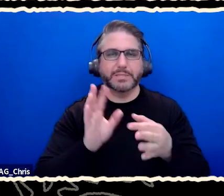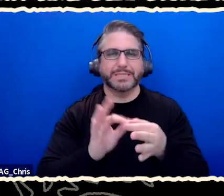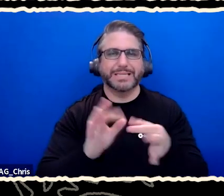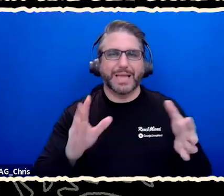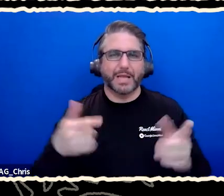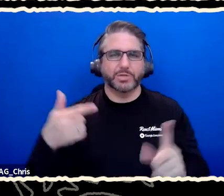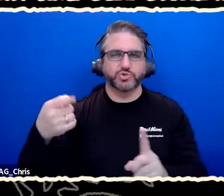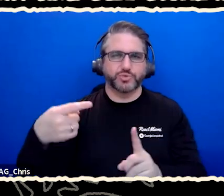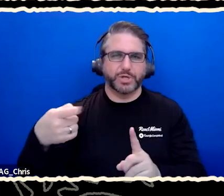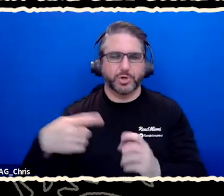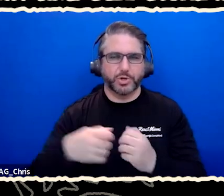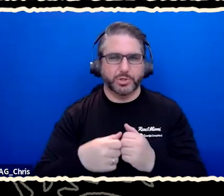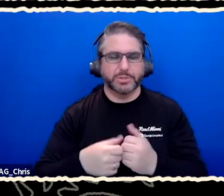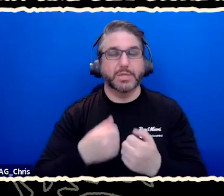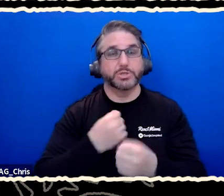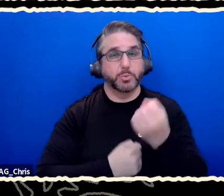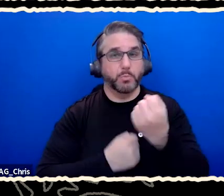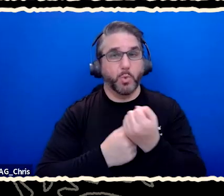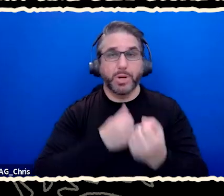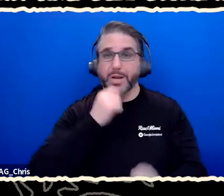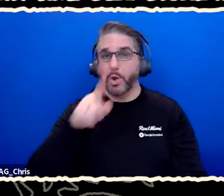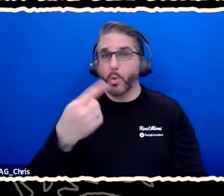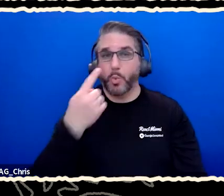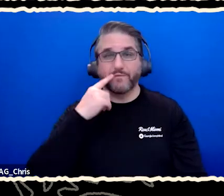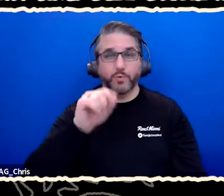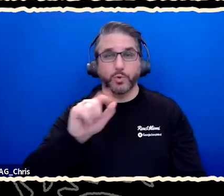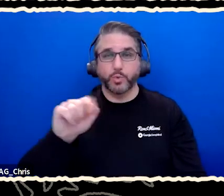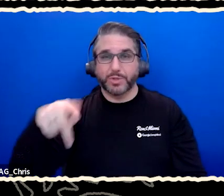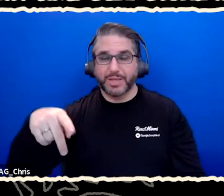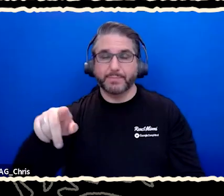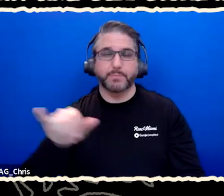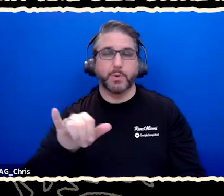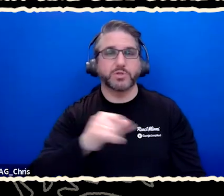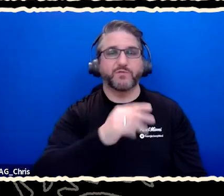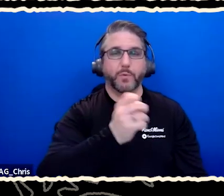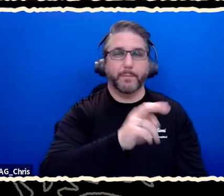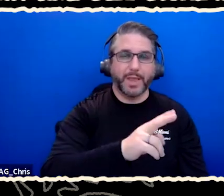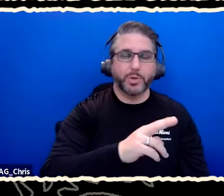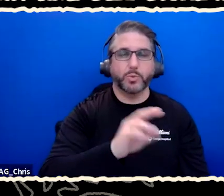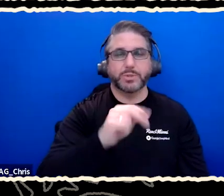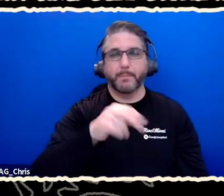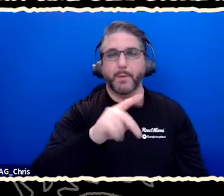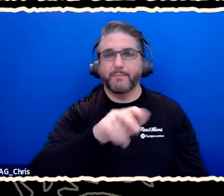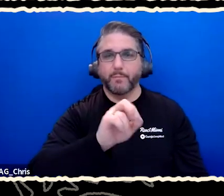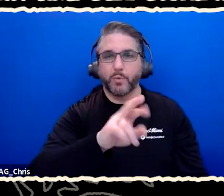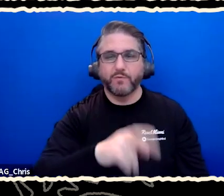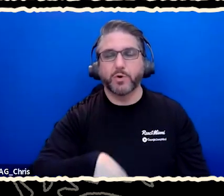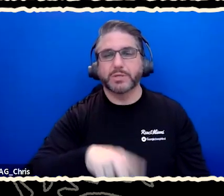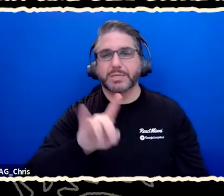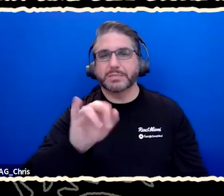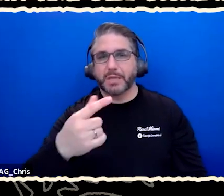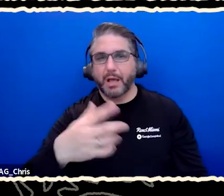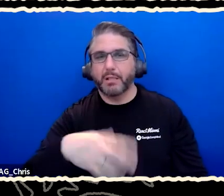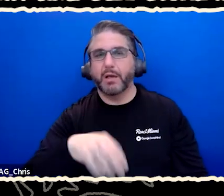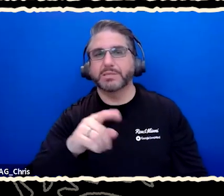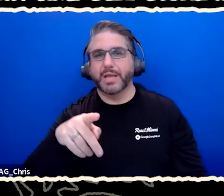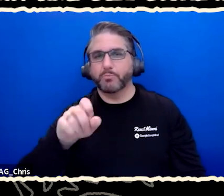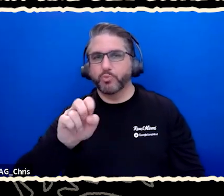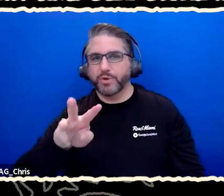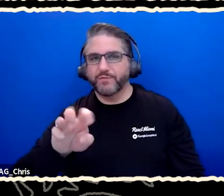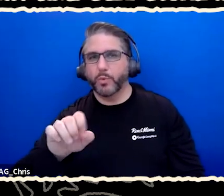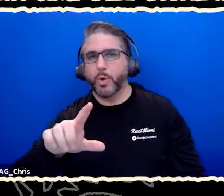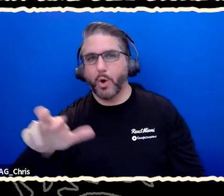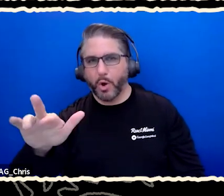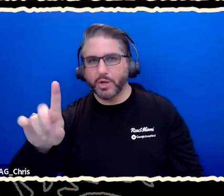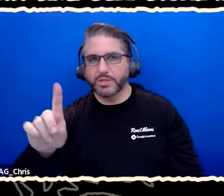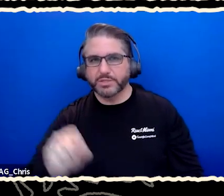BaseUI supports it not just for tooltips, but for menus, popovers, dialogues, and preview cards. And in our tests,